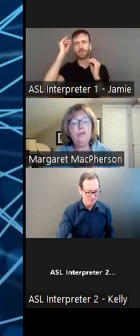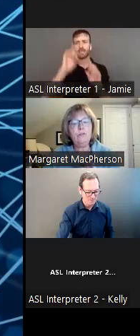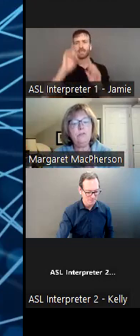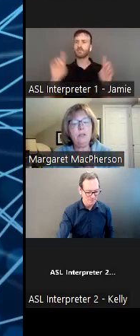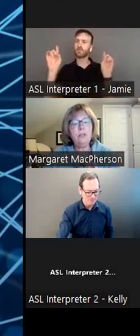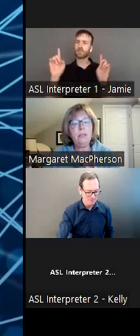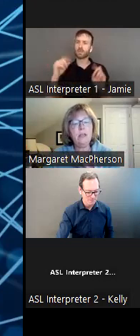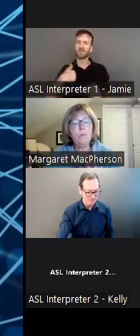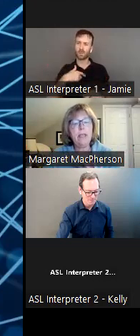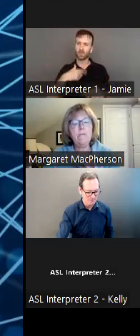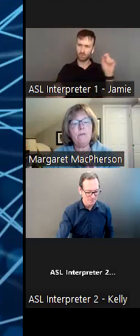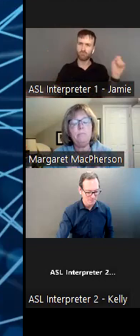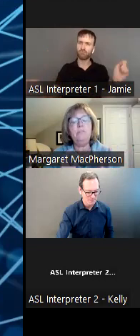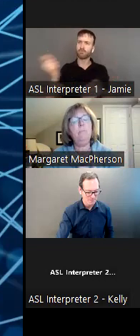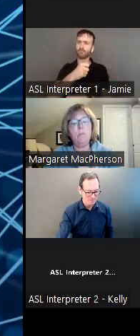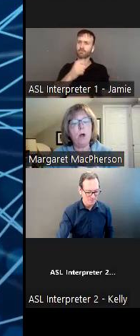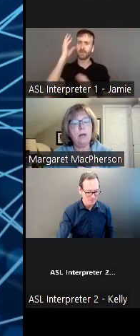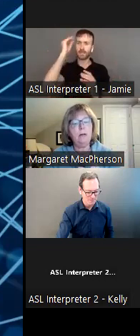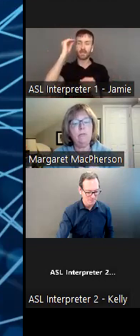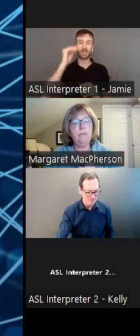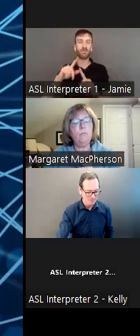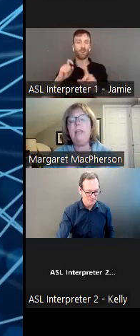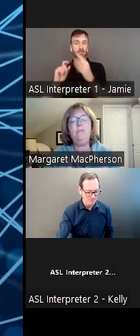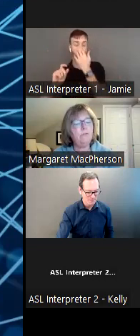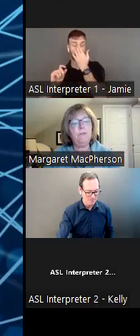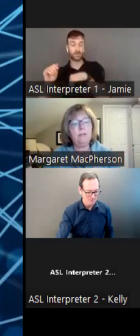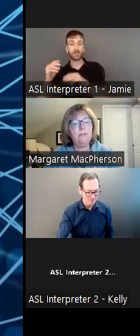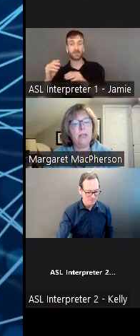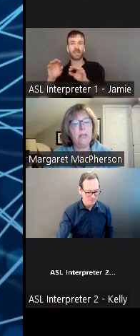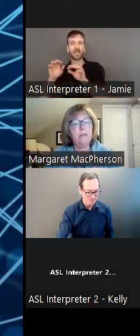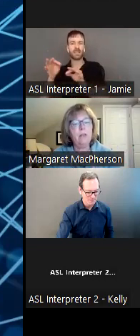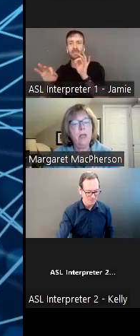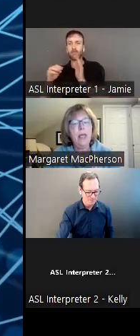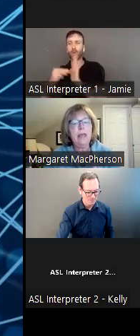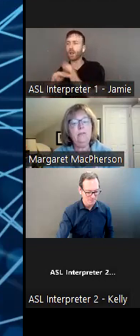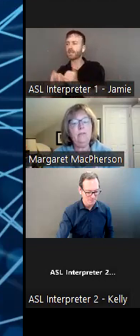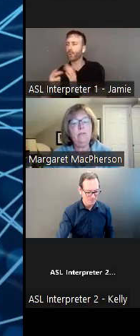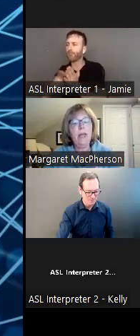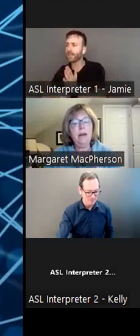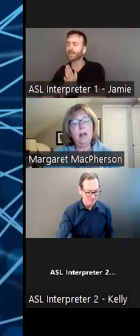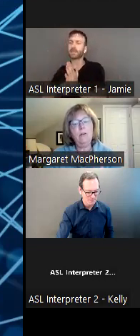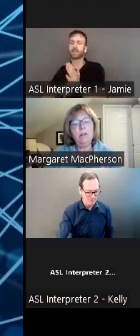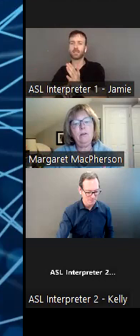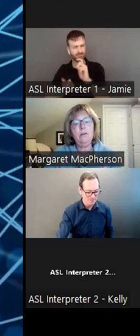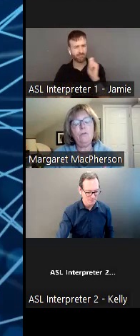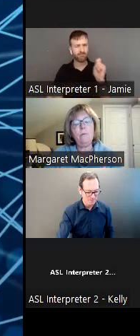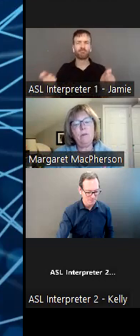need a shift in thinking away from simple models, ways to fix things. And instead, I look at the trauma and